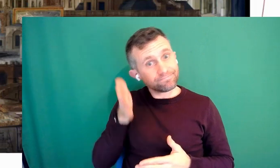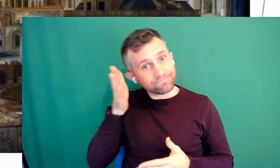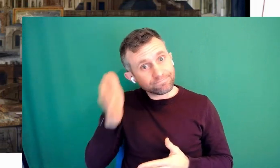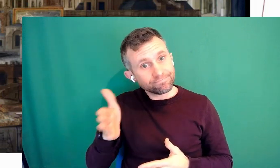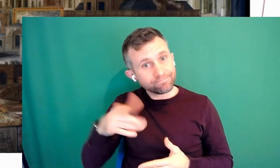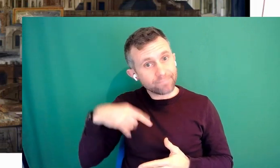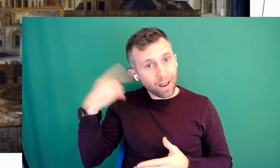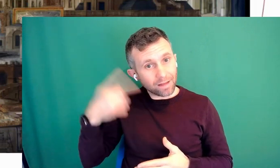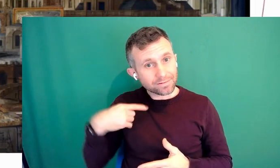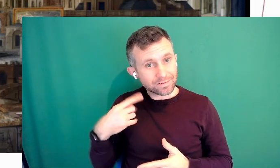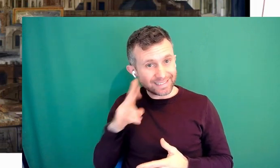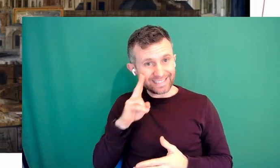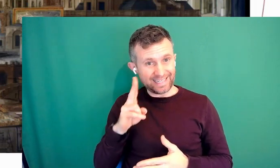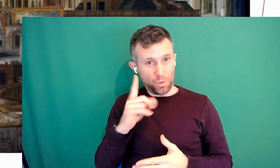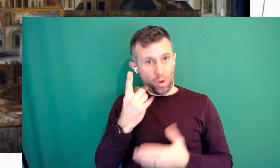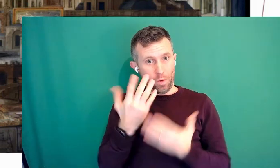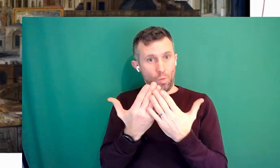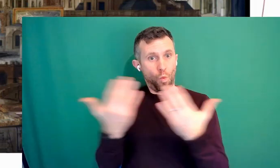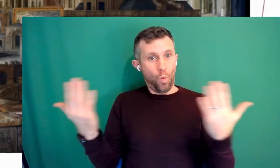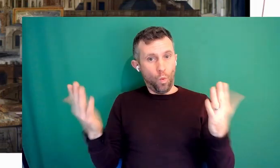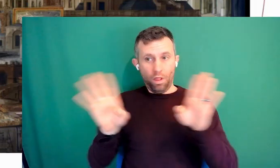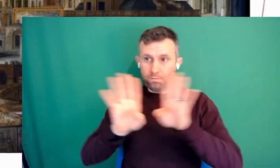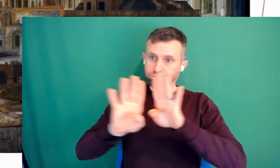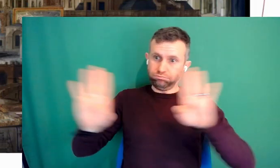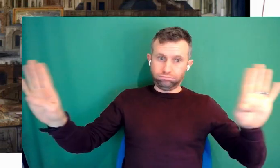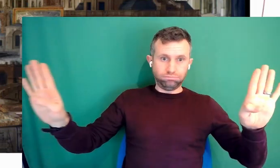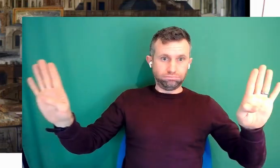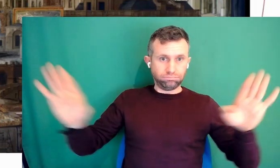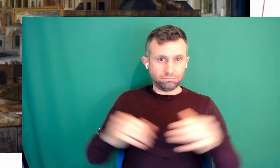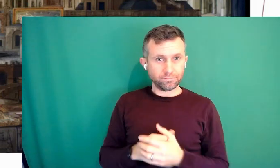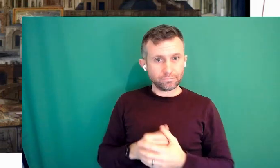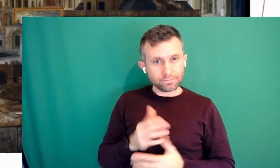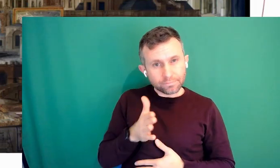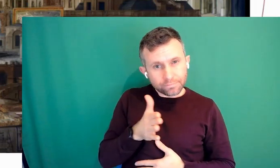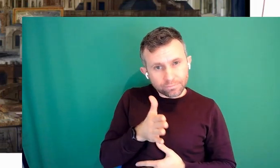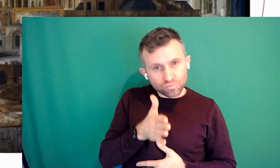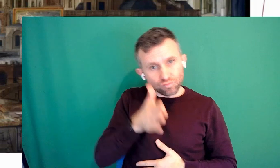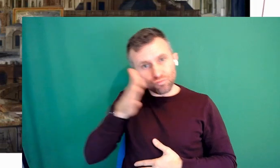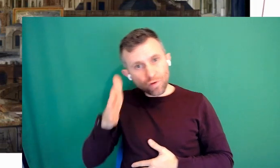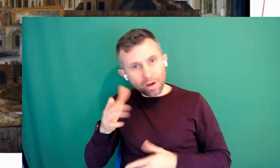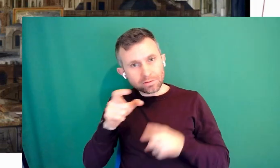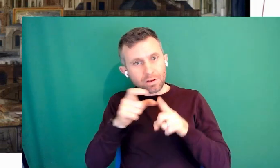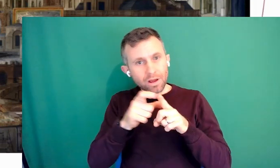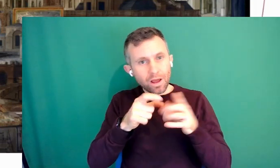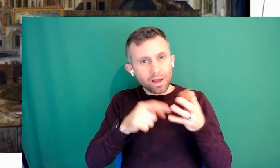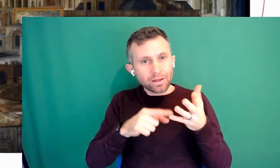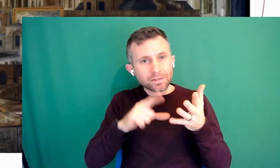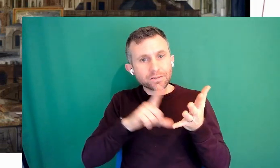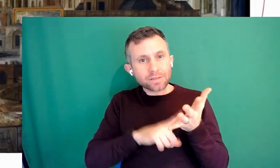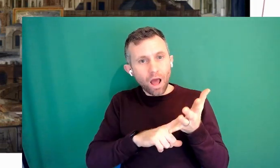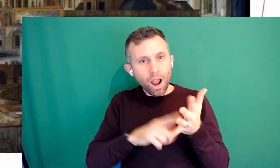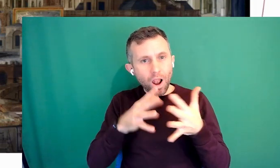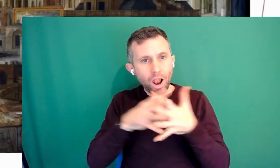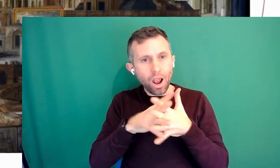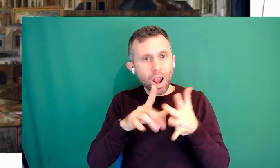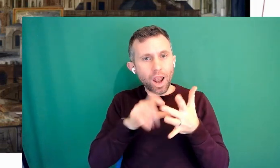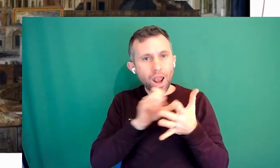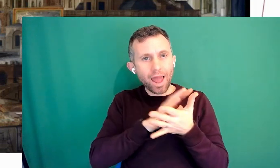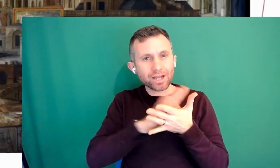This is a funeral monument Soane built to Eliza, as she died in